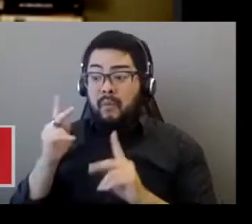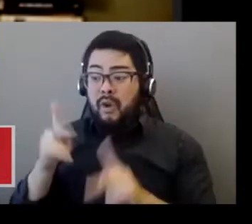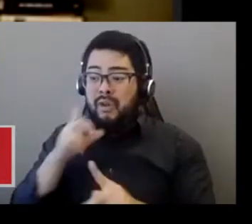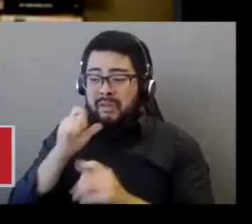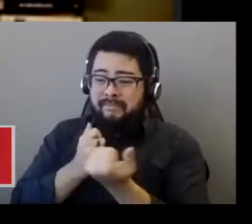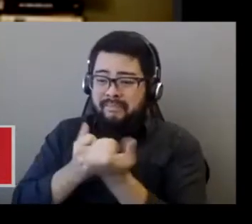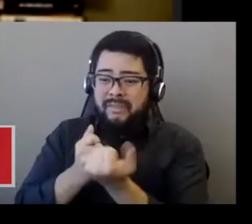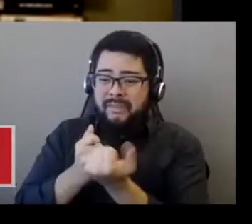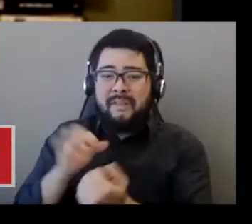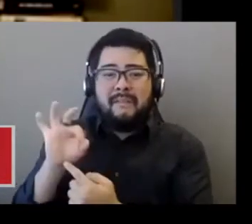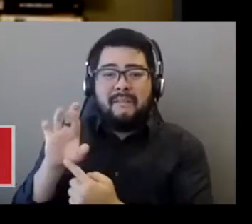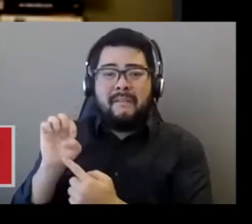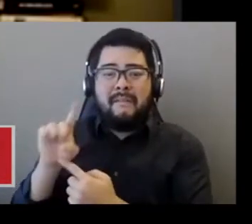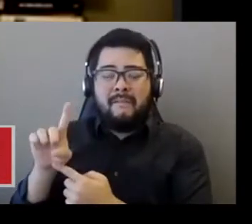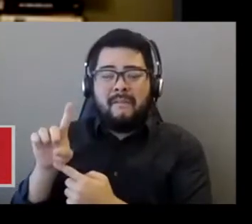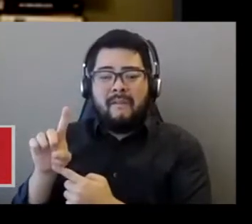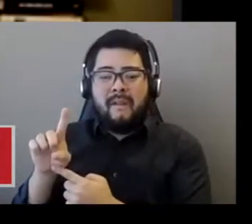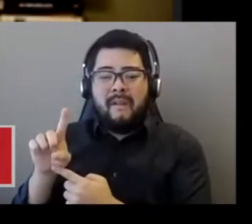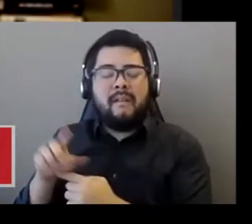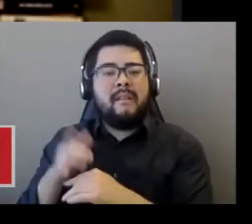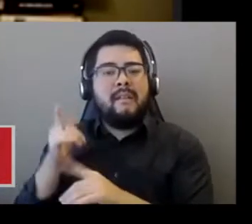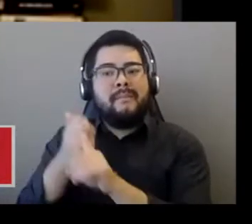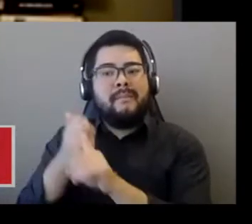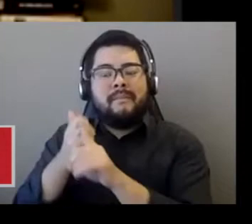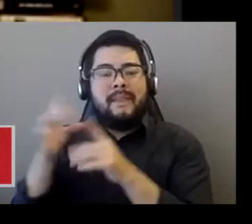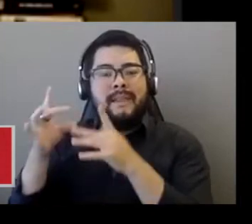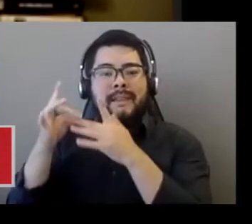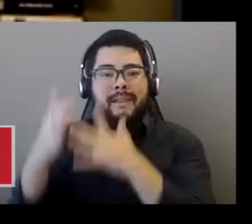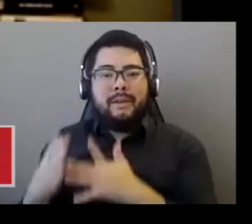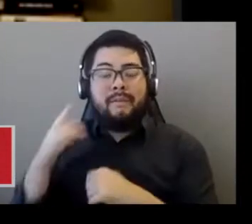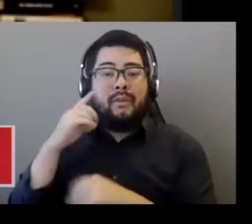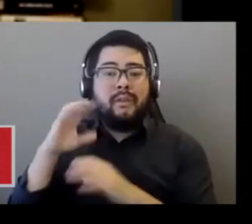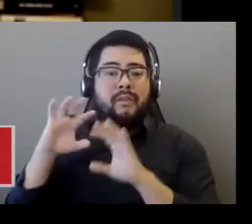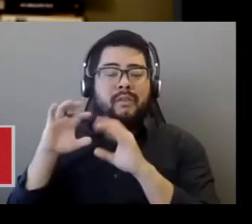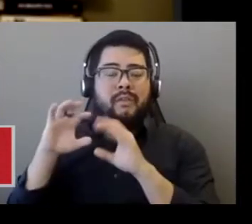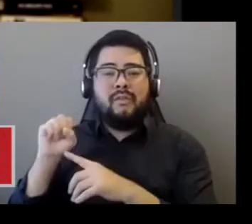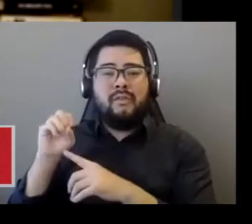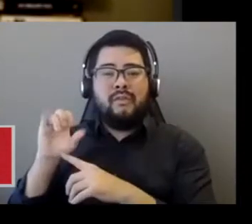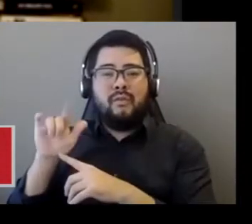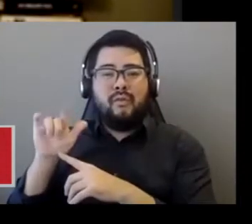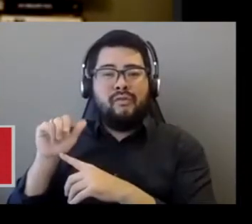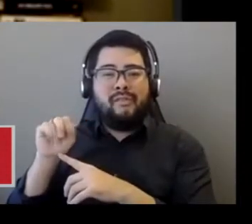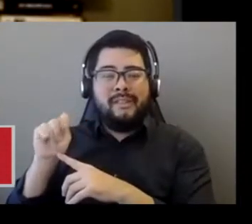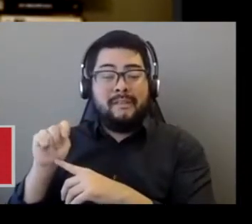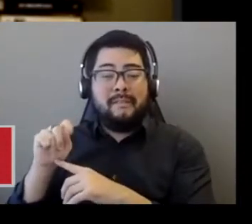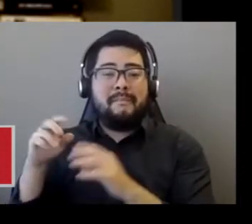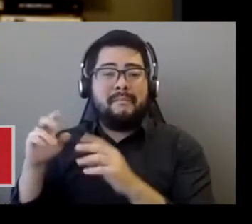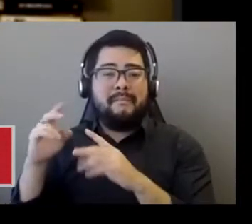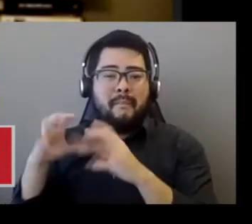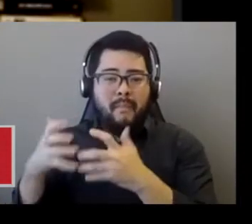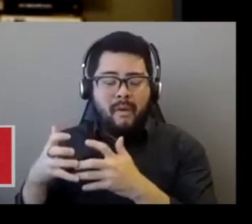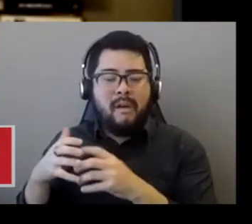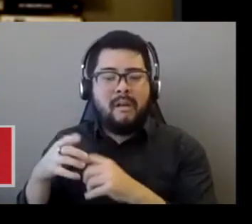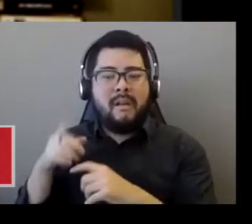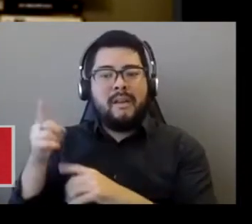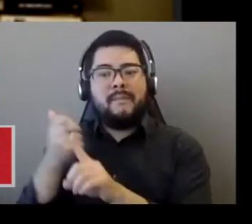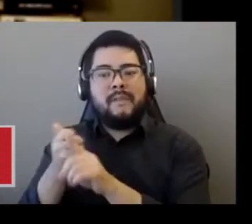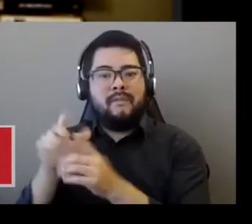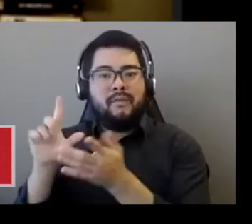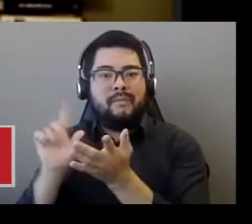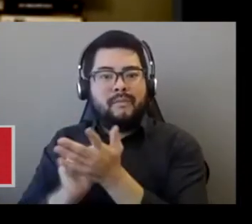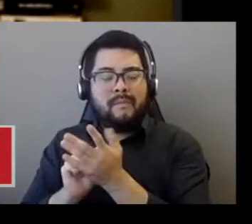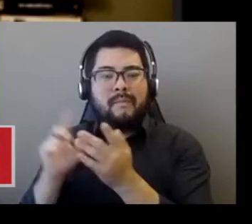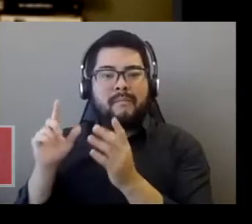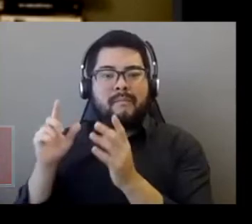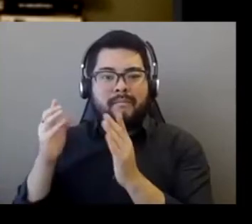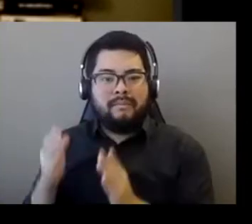Fred Mbembe, who is the leader of the Socialist Party of Zambia. Fred was a newspaper publisher. He's fighting a